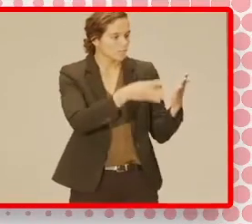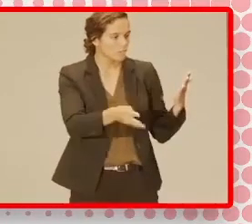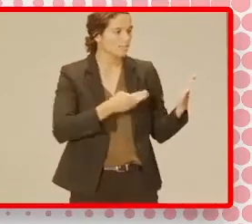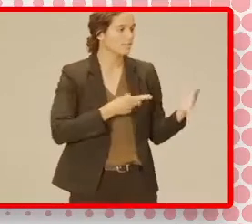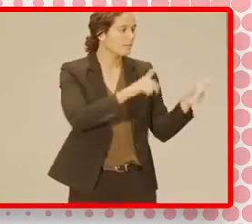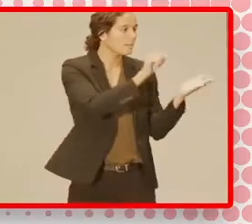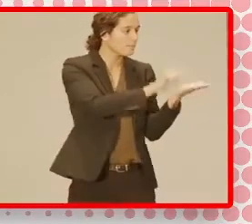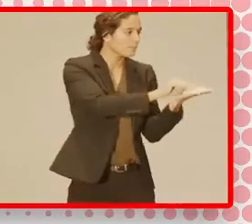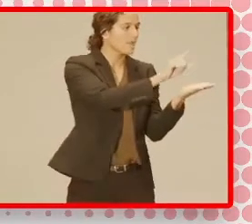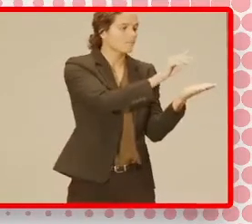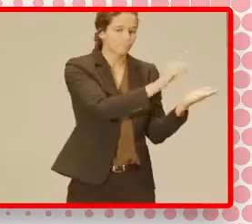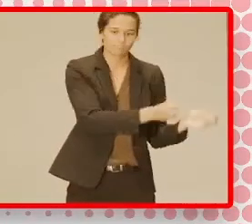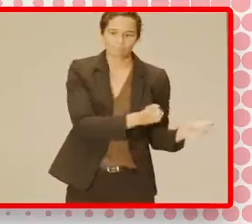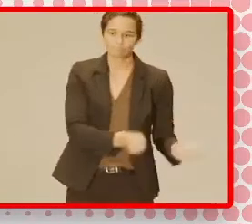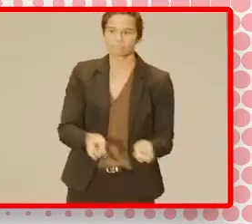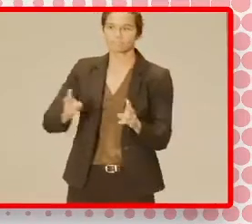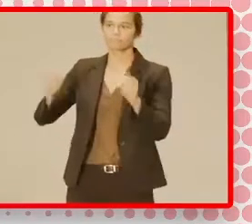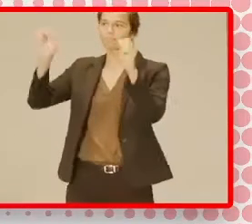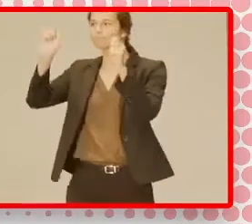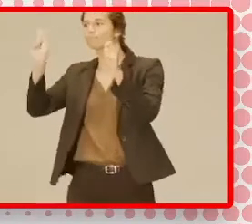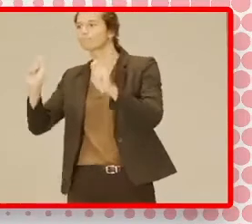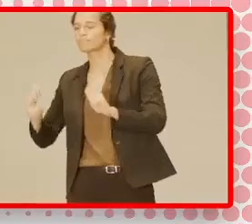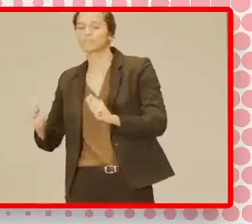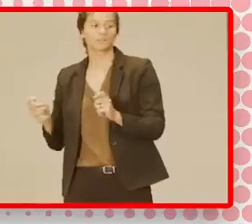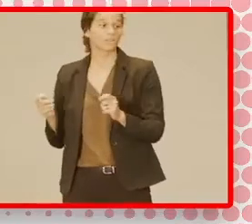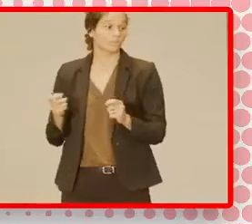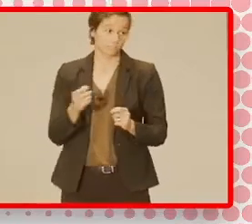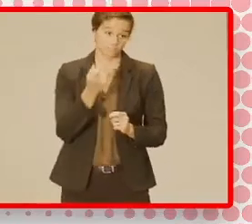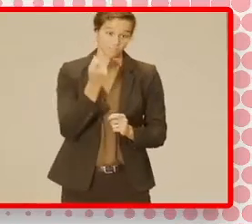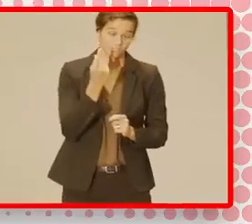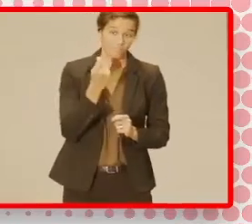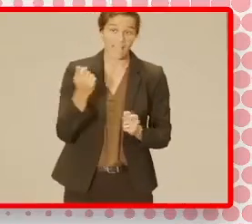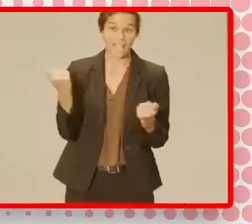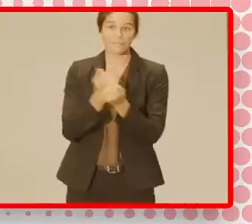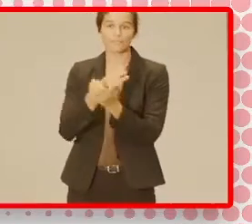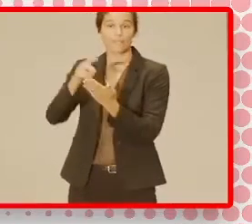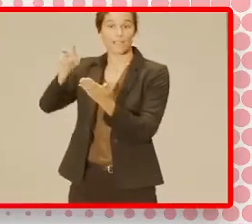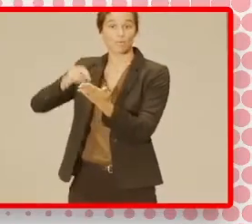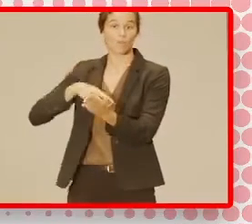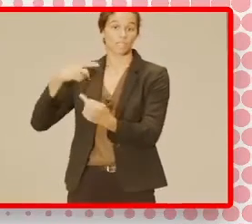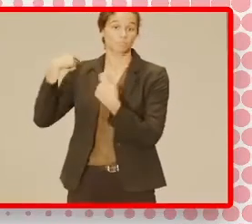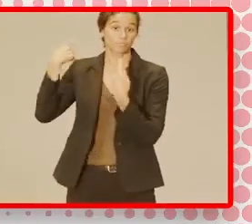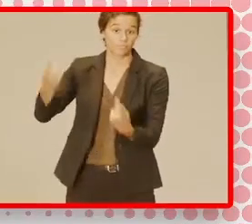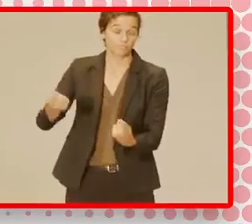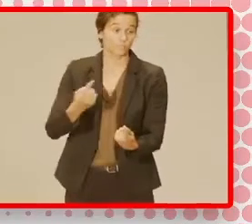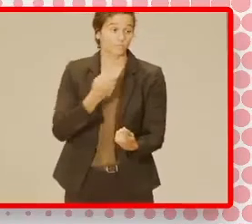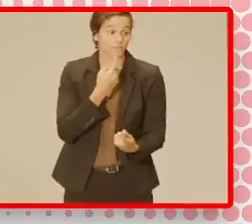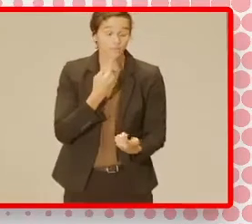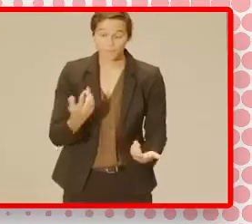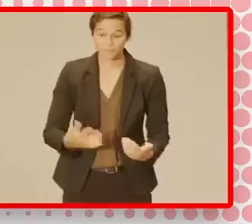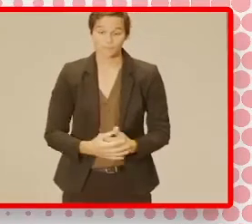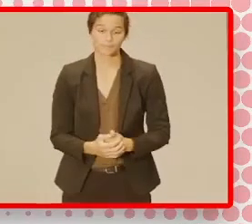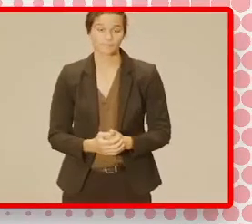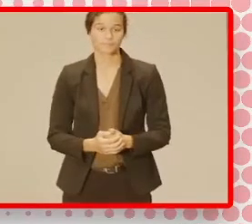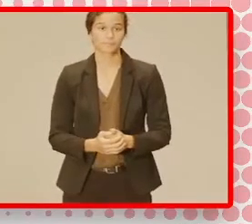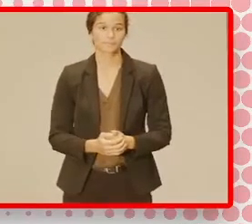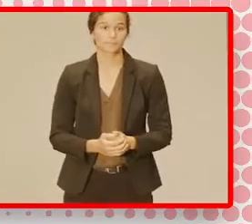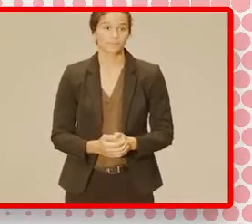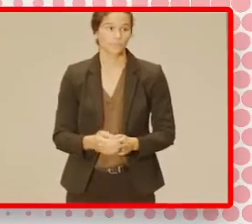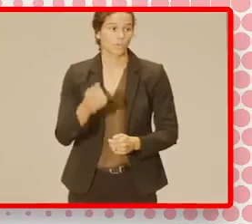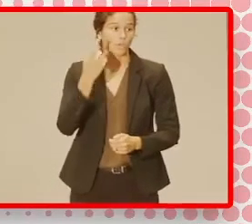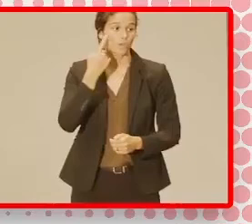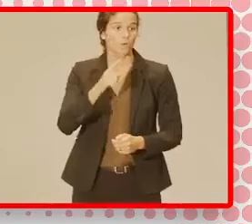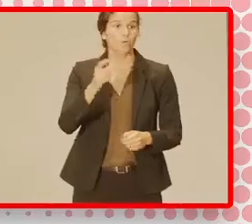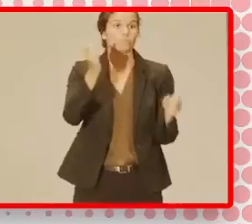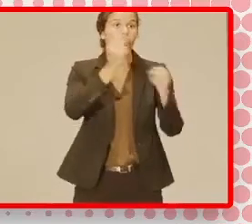essentially, everything I've ever read said, in order to make something become real, you have